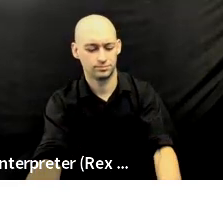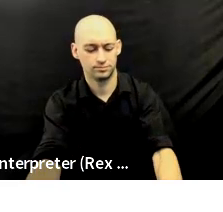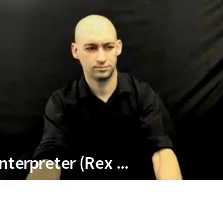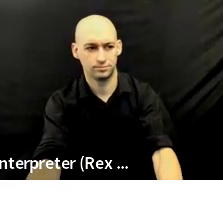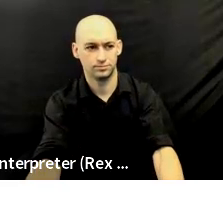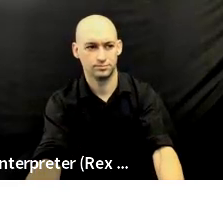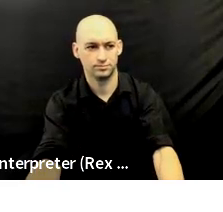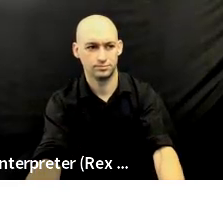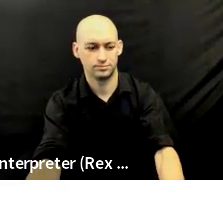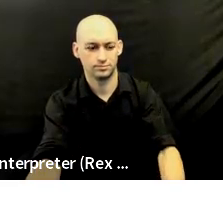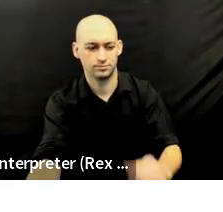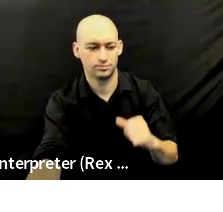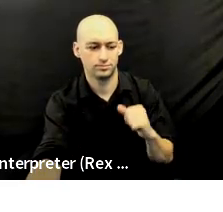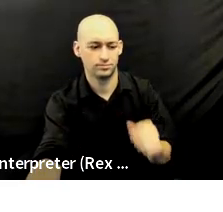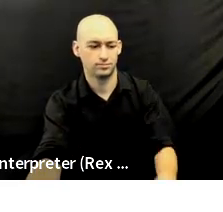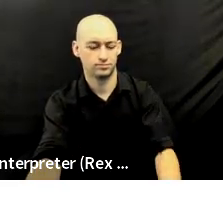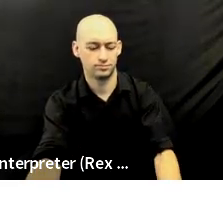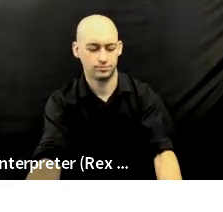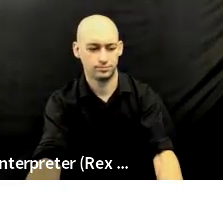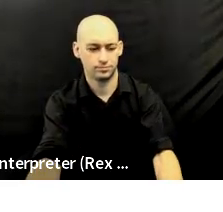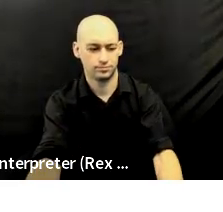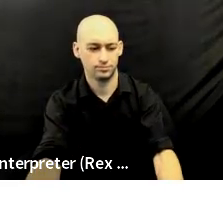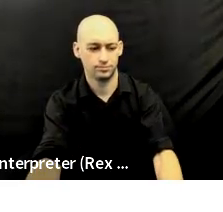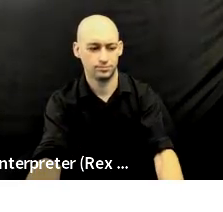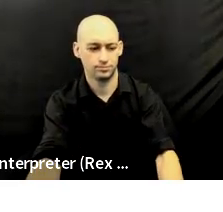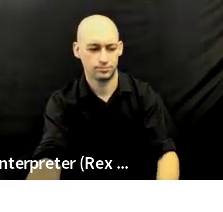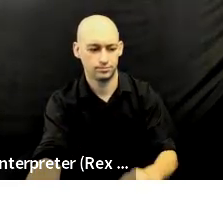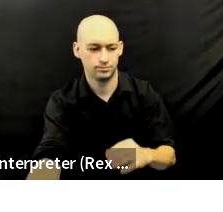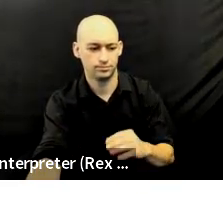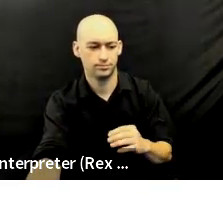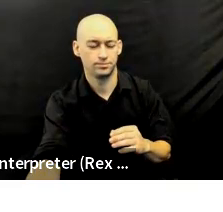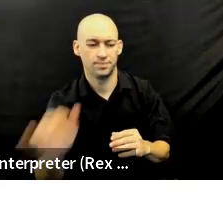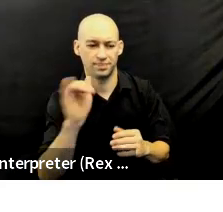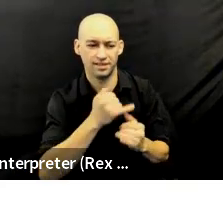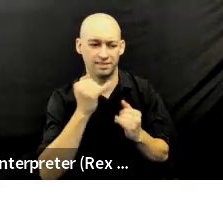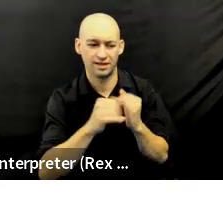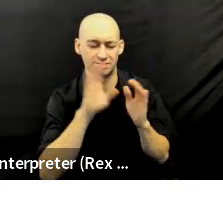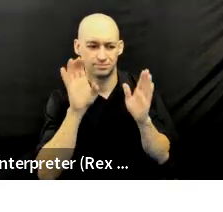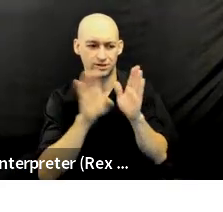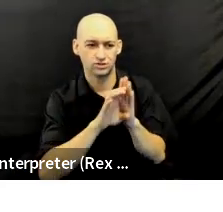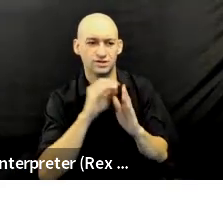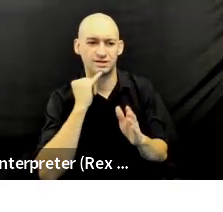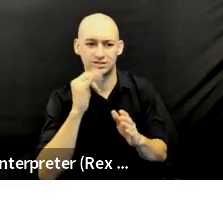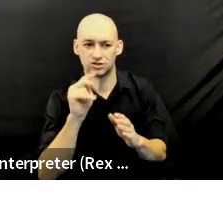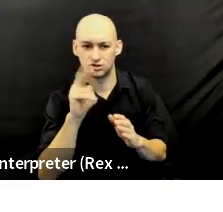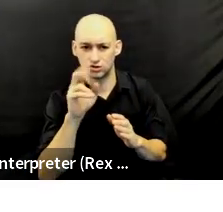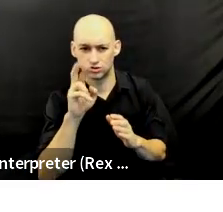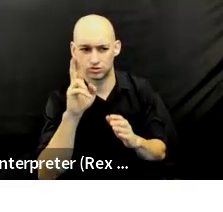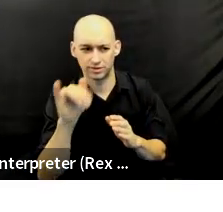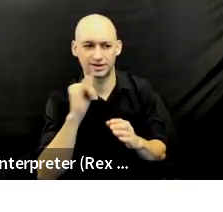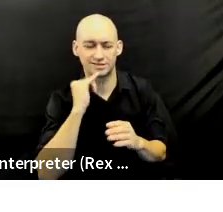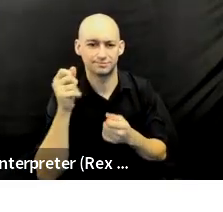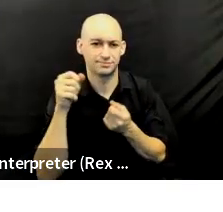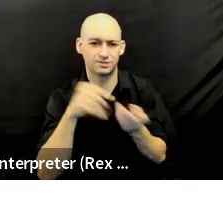image there, just to explain what that is, that's a nursery that was formerly essentially a dumping